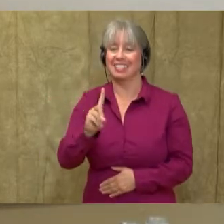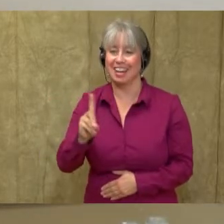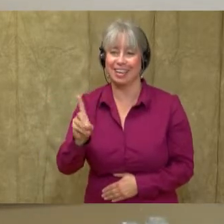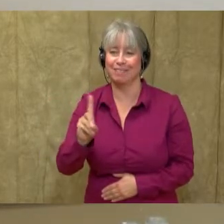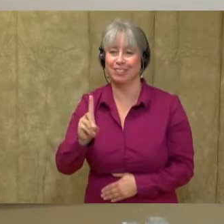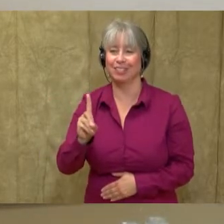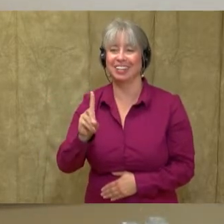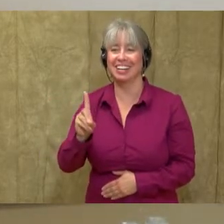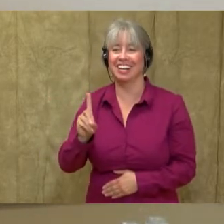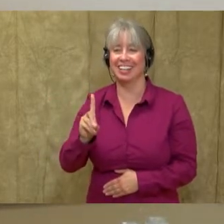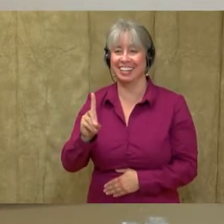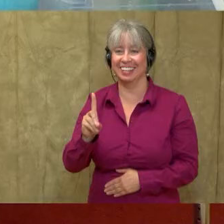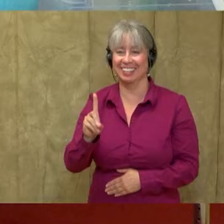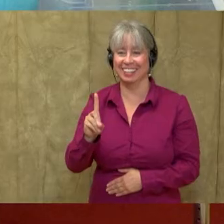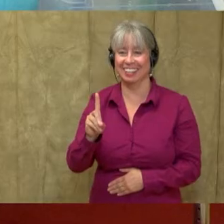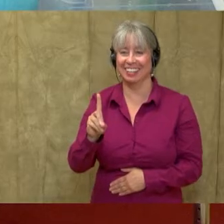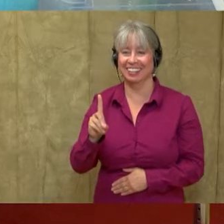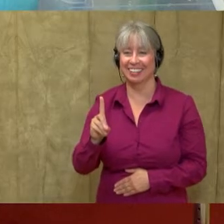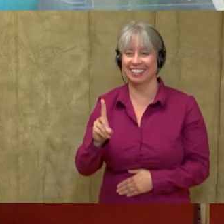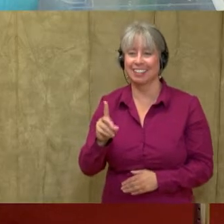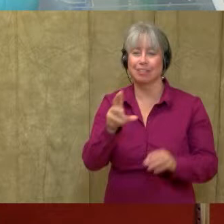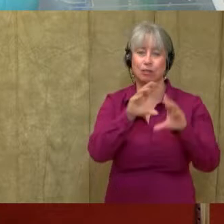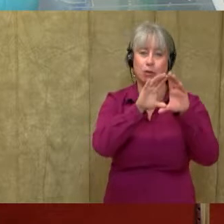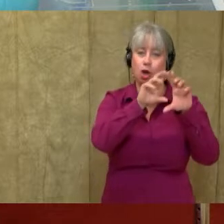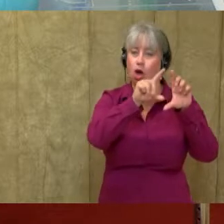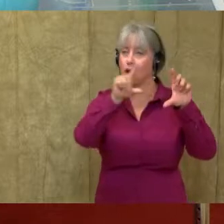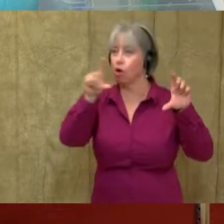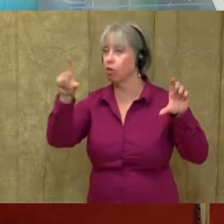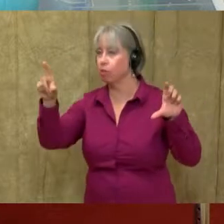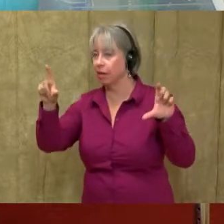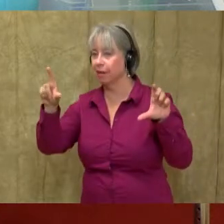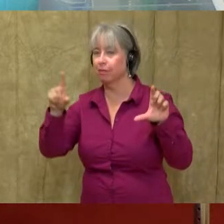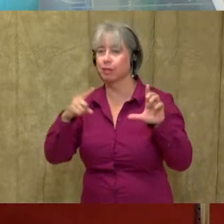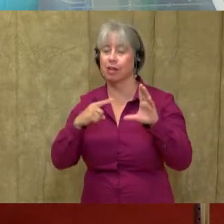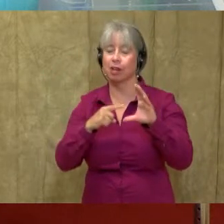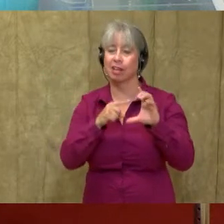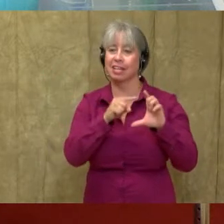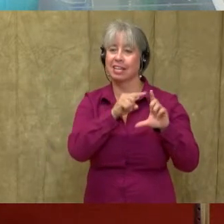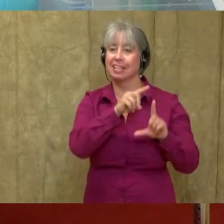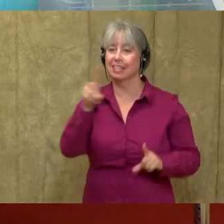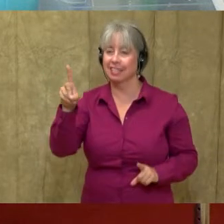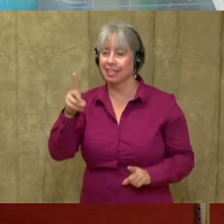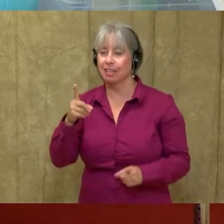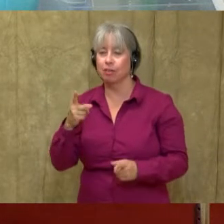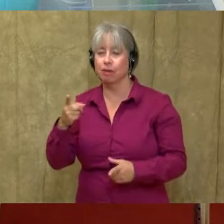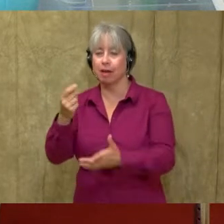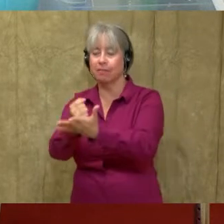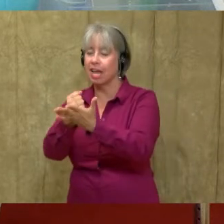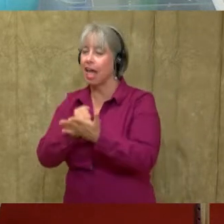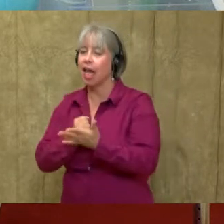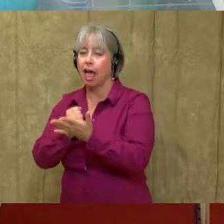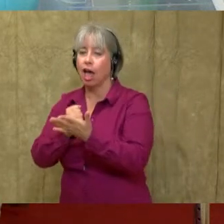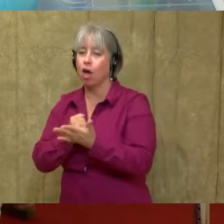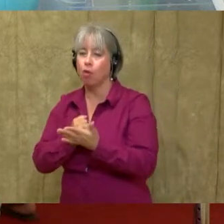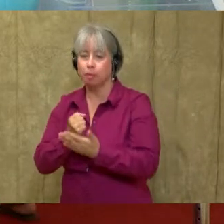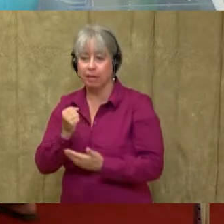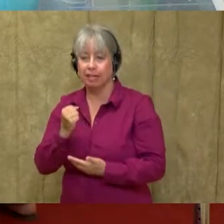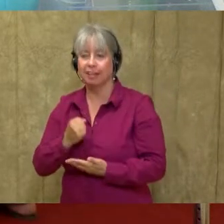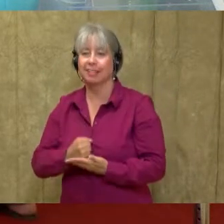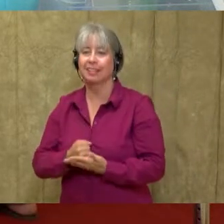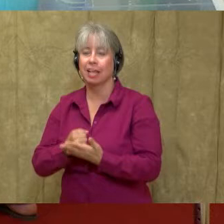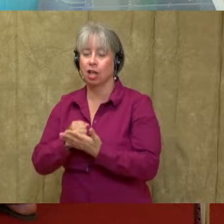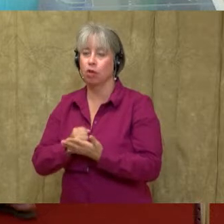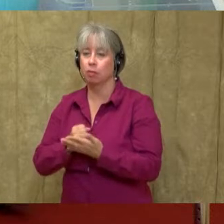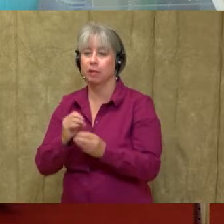wrong. We were talking about all the way across, so we're talking about the diameter. Y'all have to keep me in check. If we're talking about halfway across, we're talking